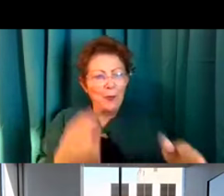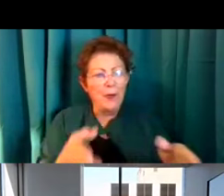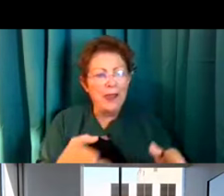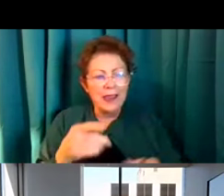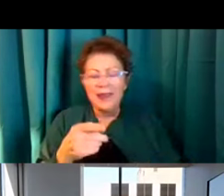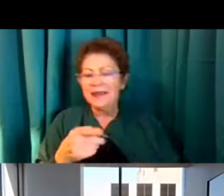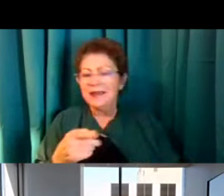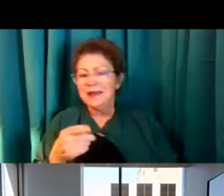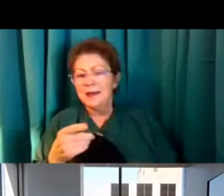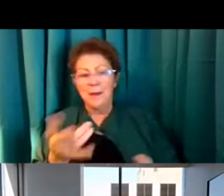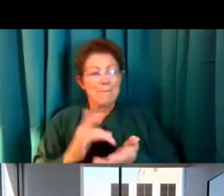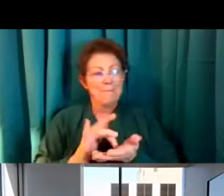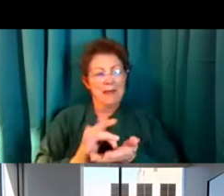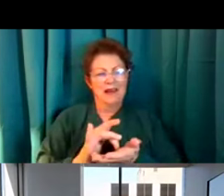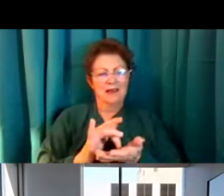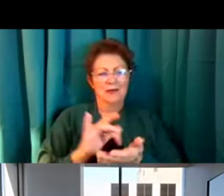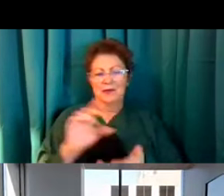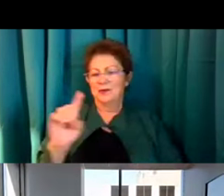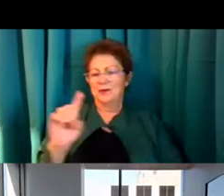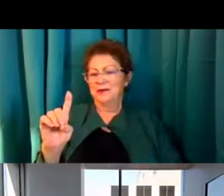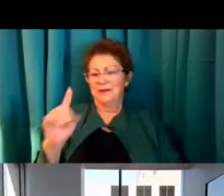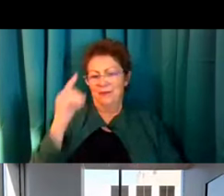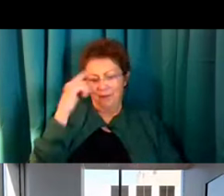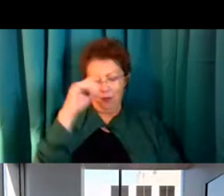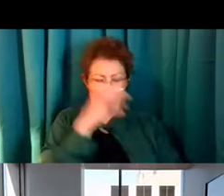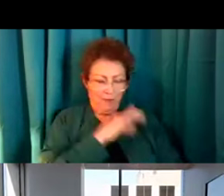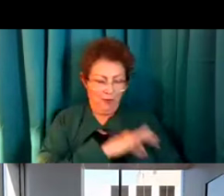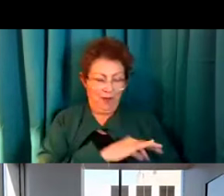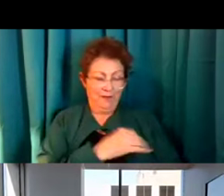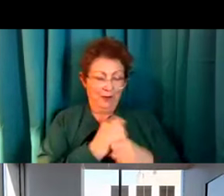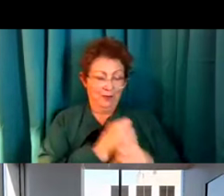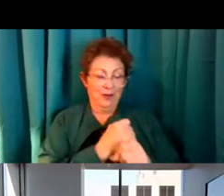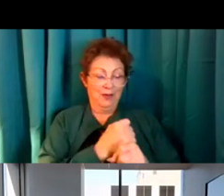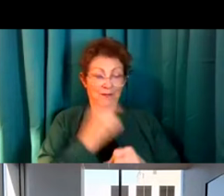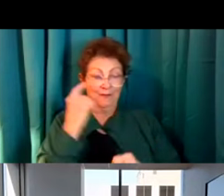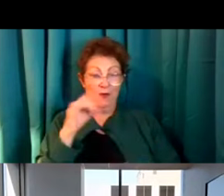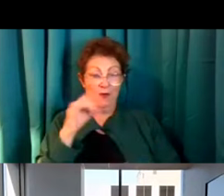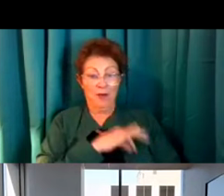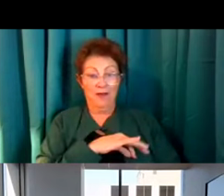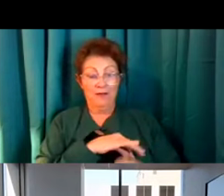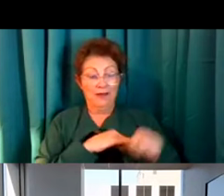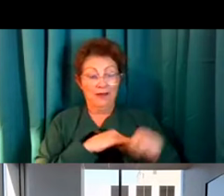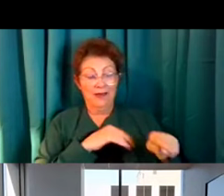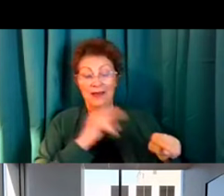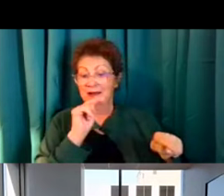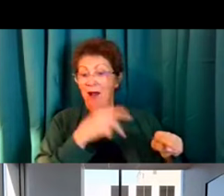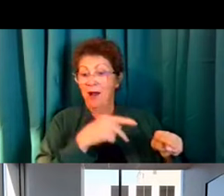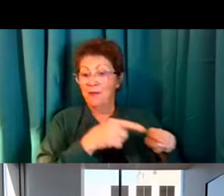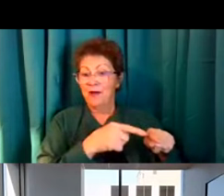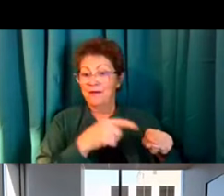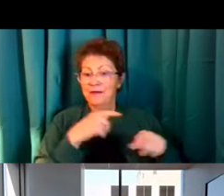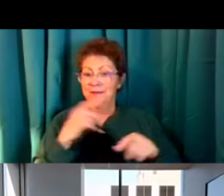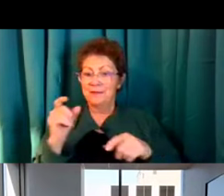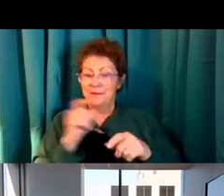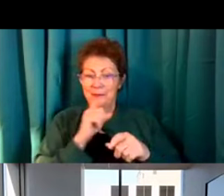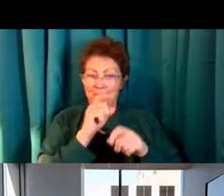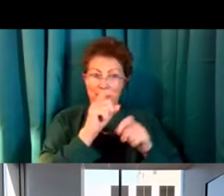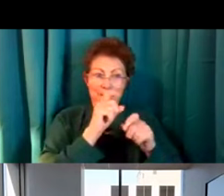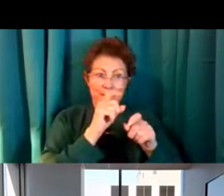like medical devices, and then or the for-profit might produce medical devices. The nonprofit's goal might be we're going to get grant funds and then